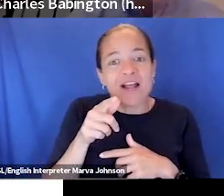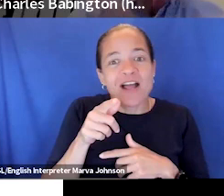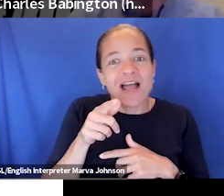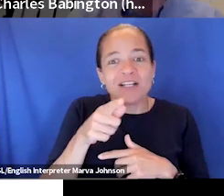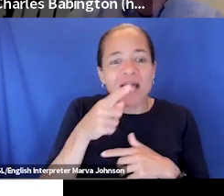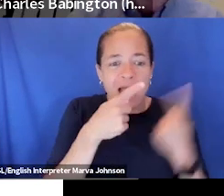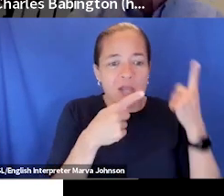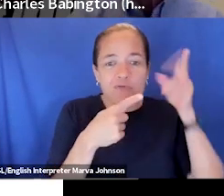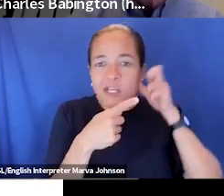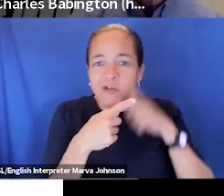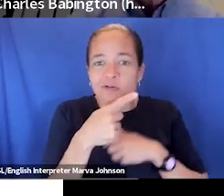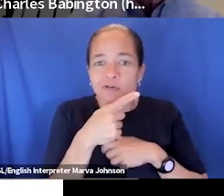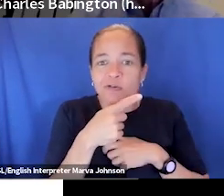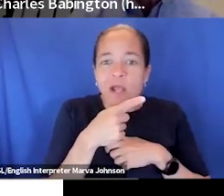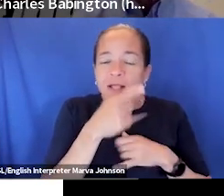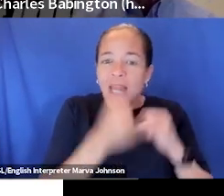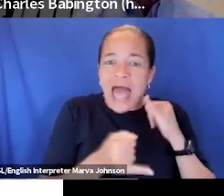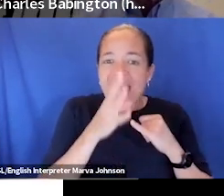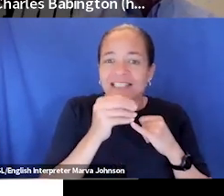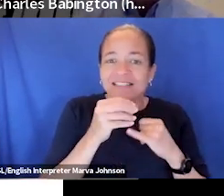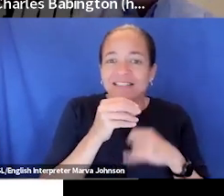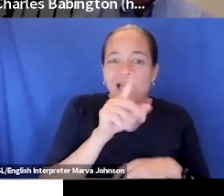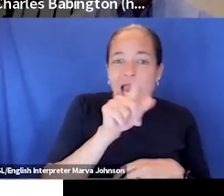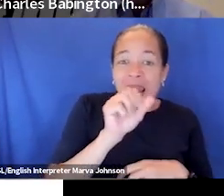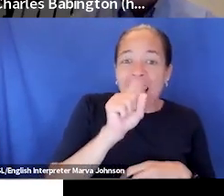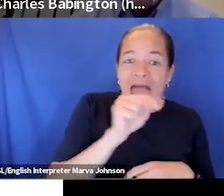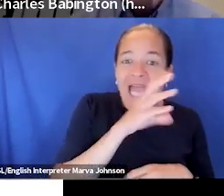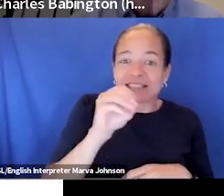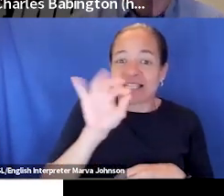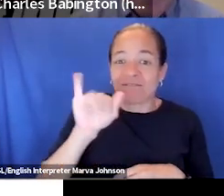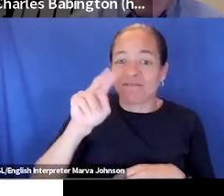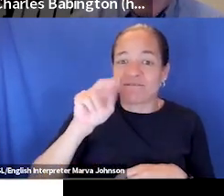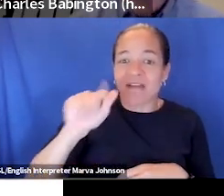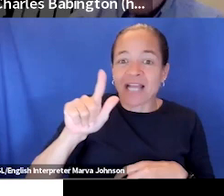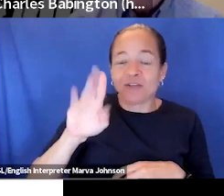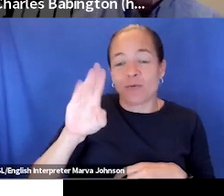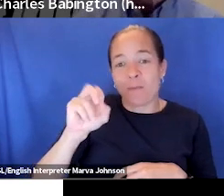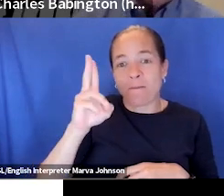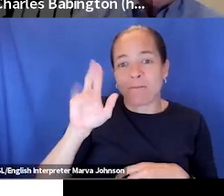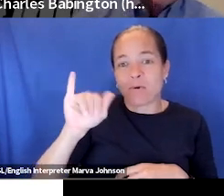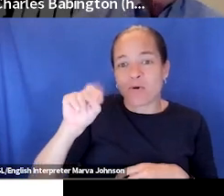or final. Just pick one. Don't write that way. So you can write like this.